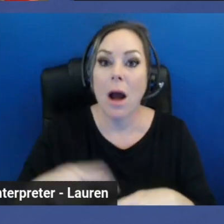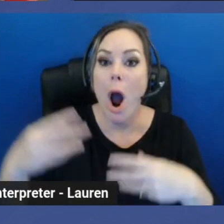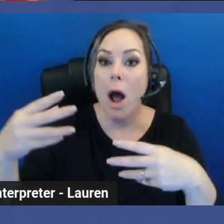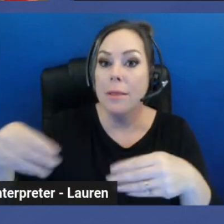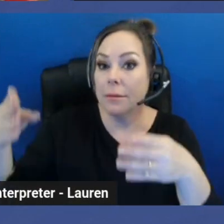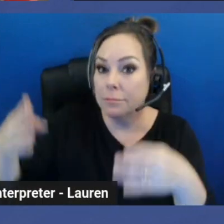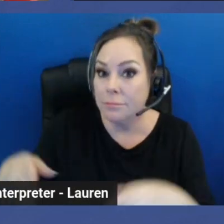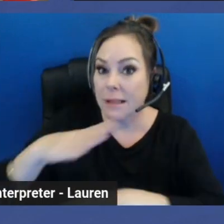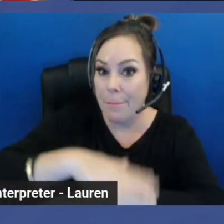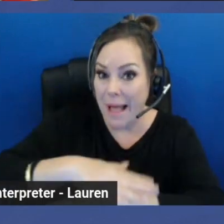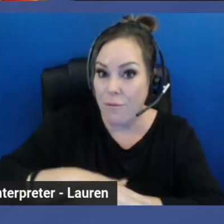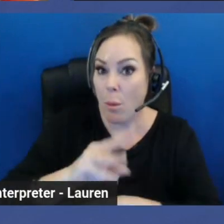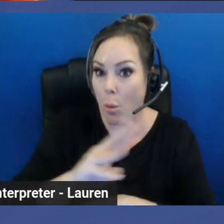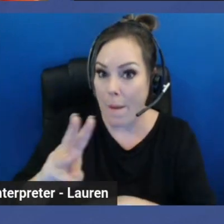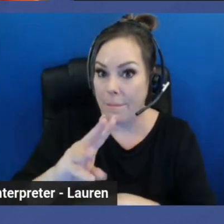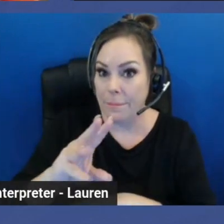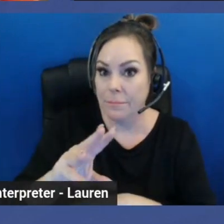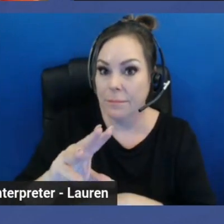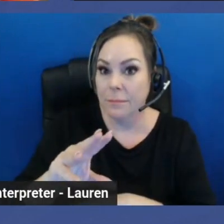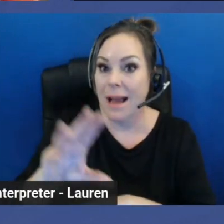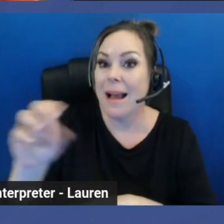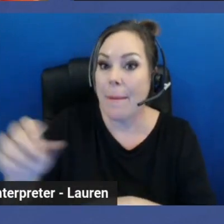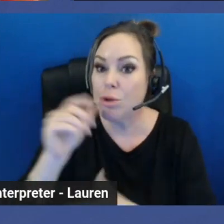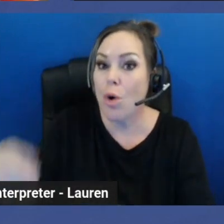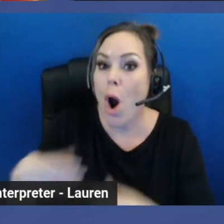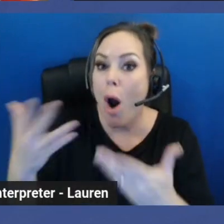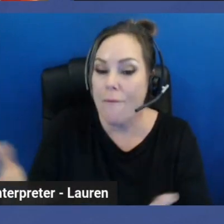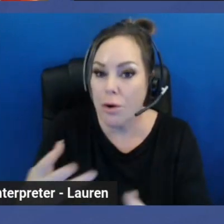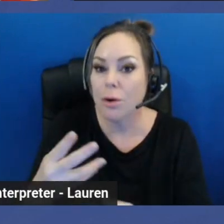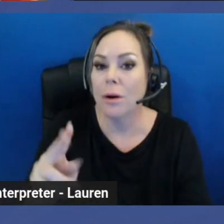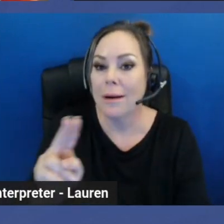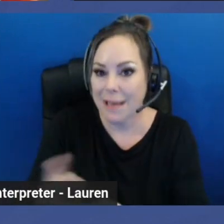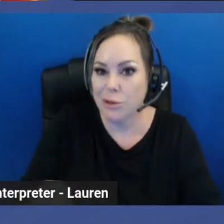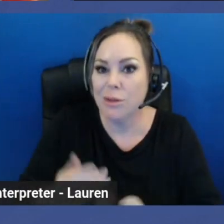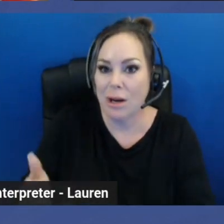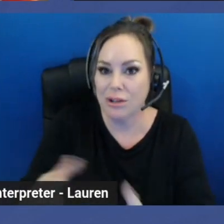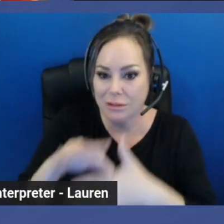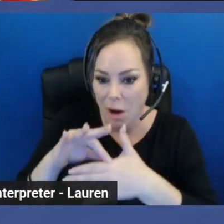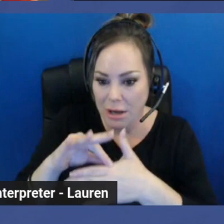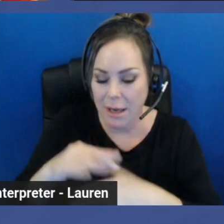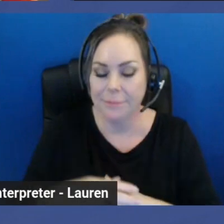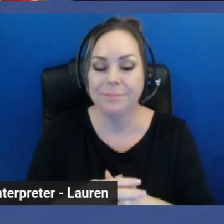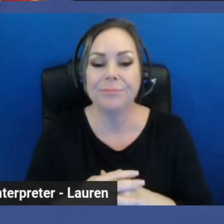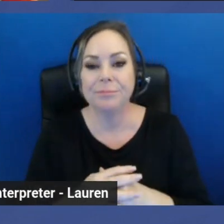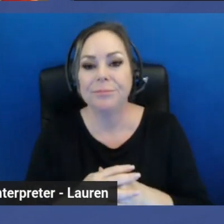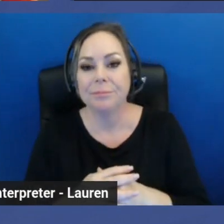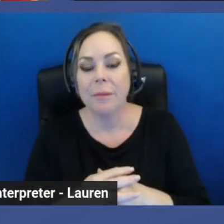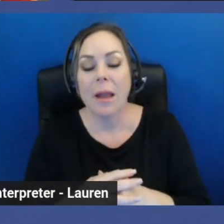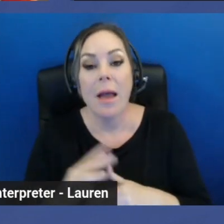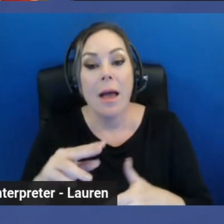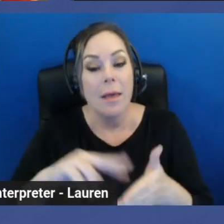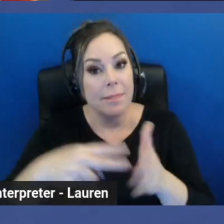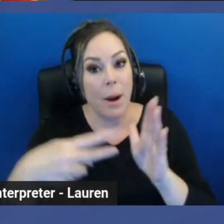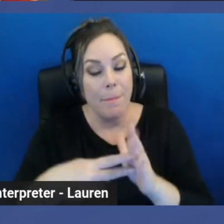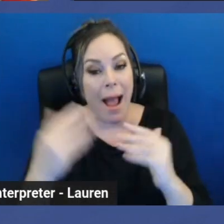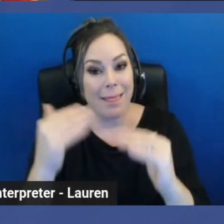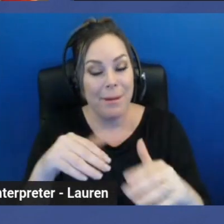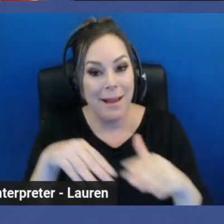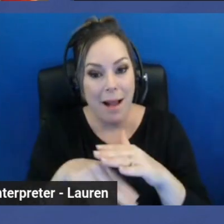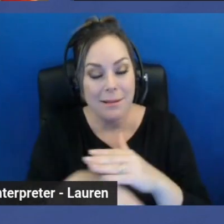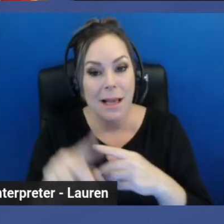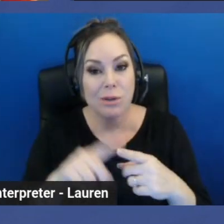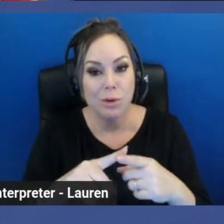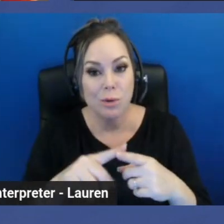the platforms, websites that offer sexual expression, and thereby limiting access